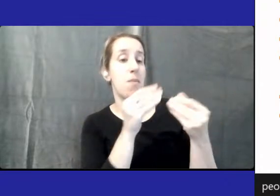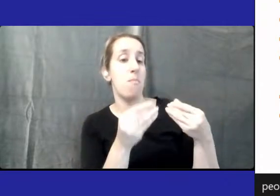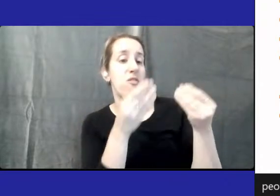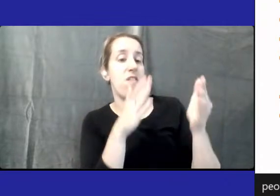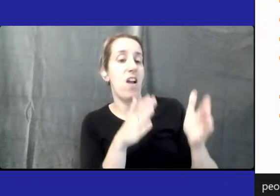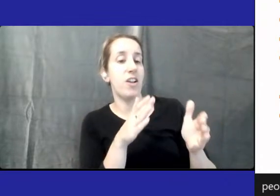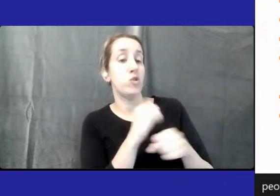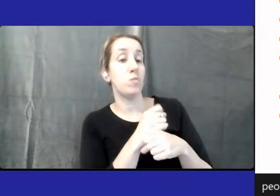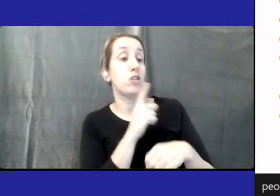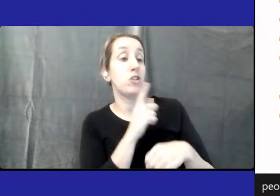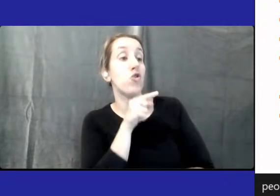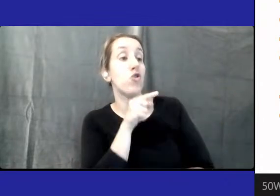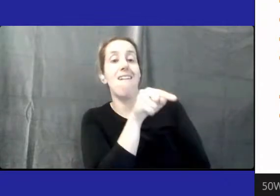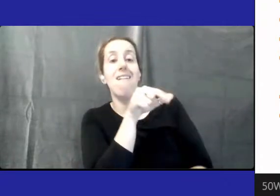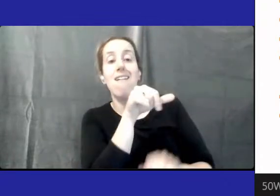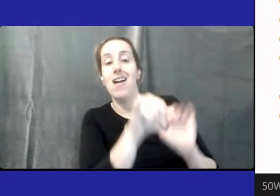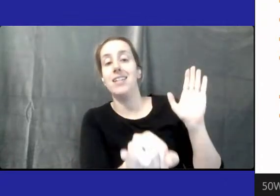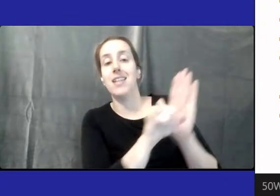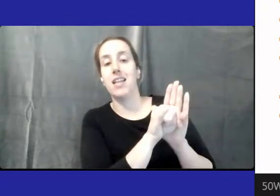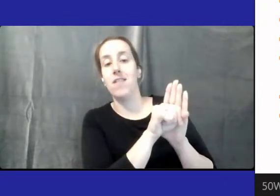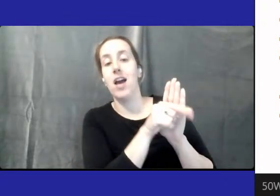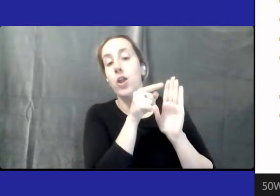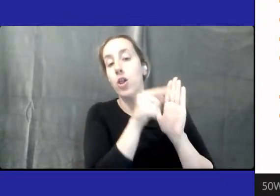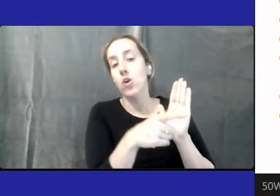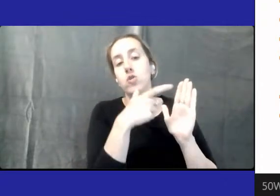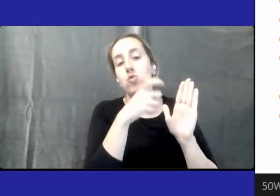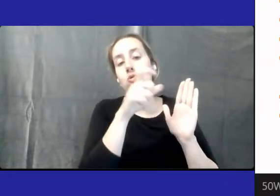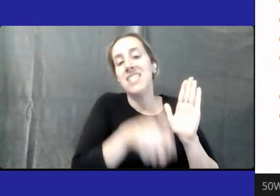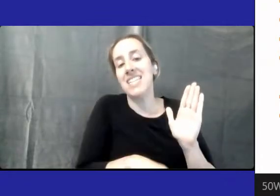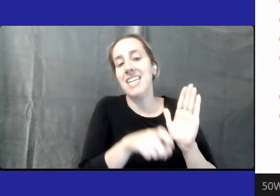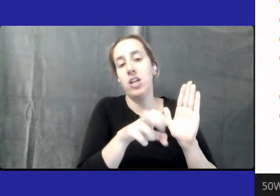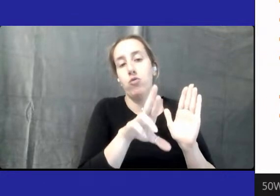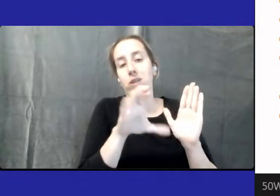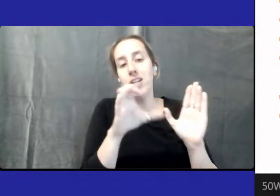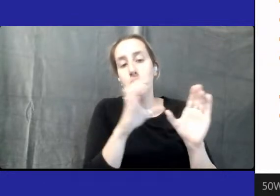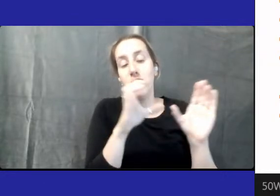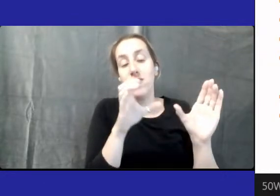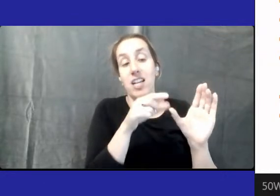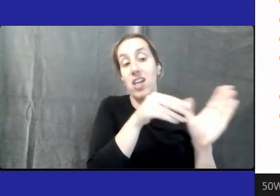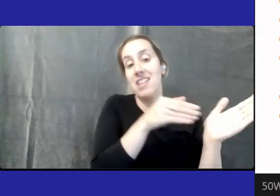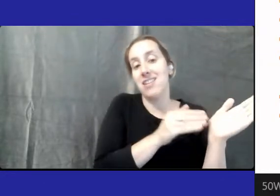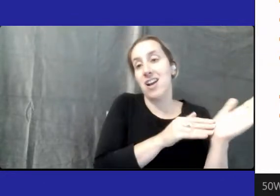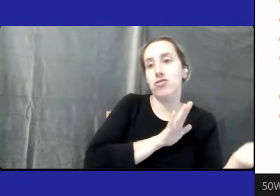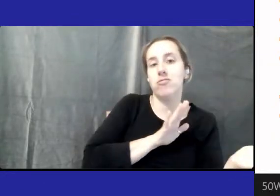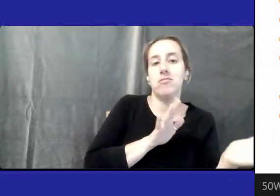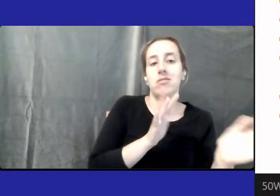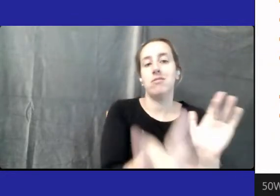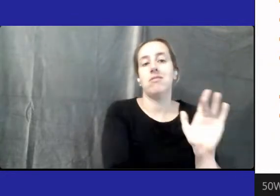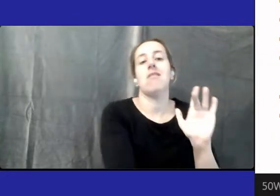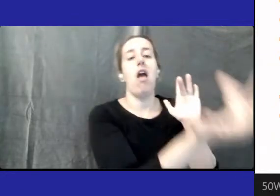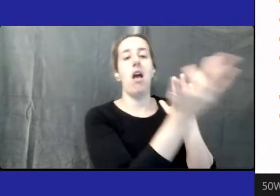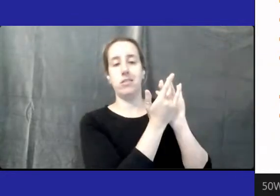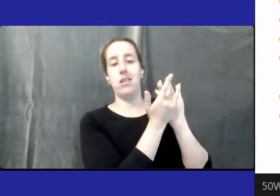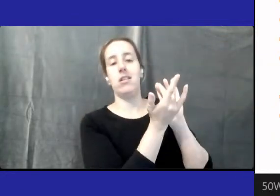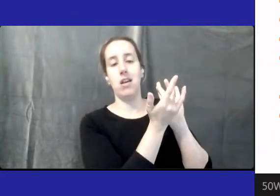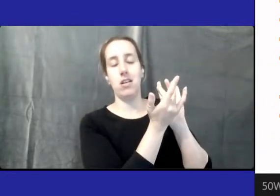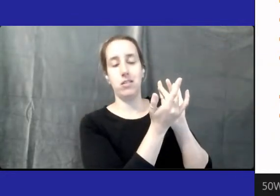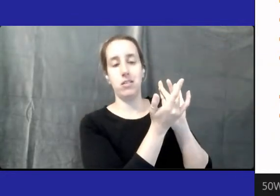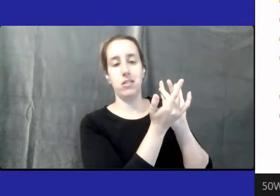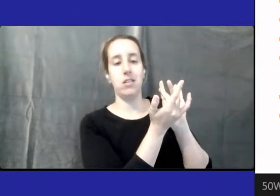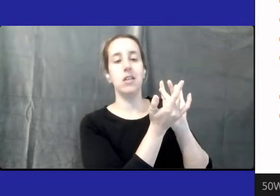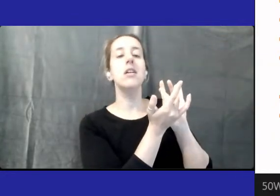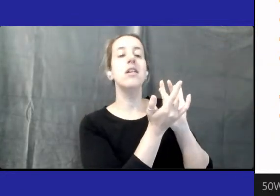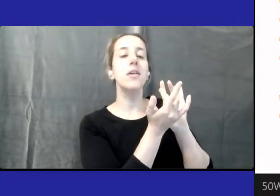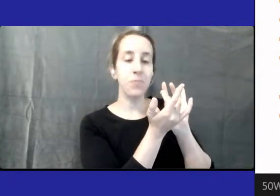in for recertification, and their providers contacting us, including our goal is to be placing ourselves in